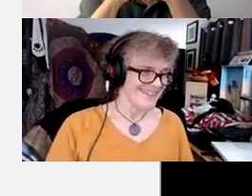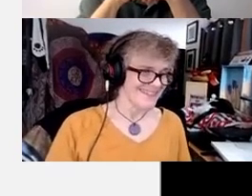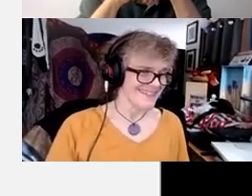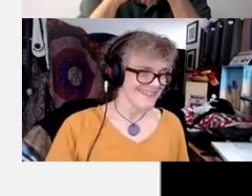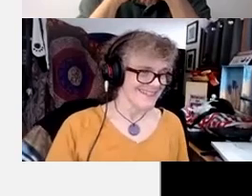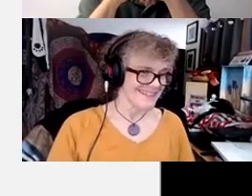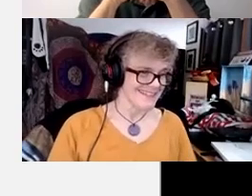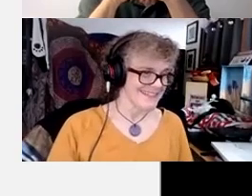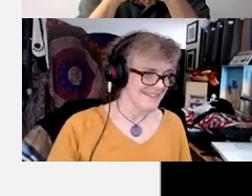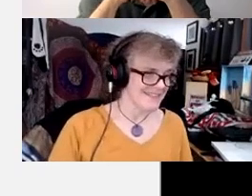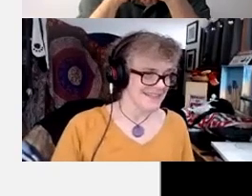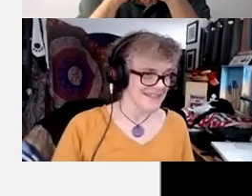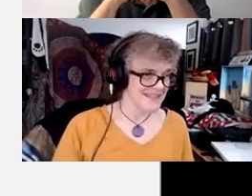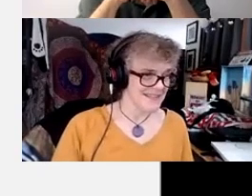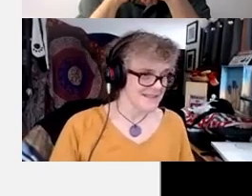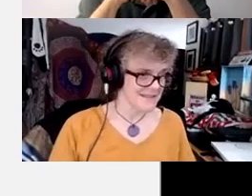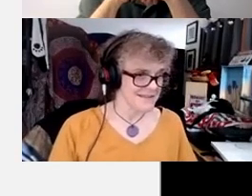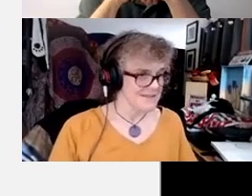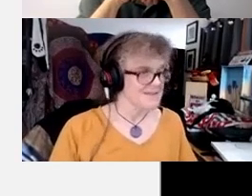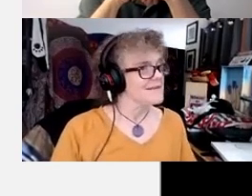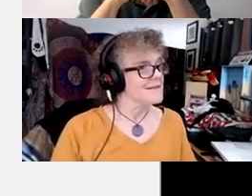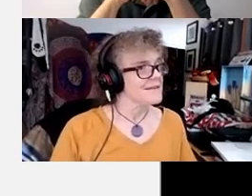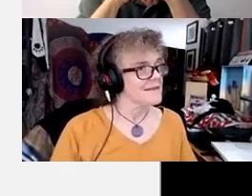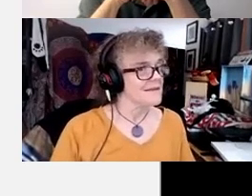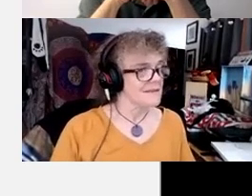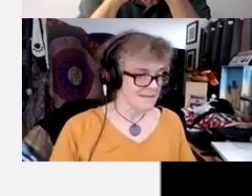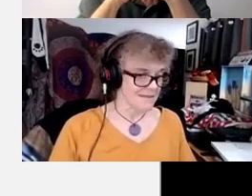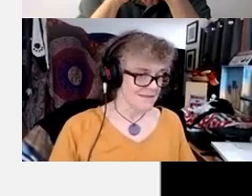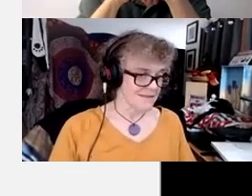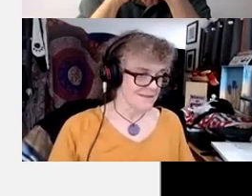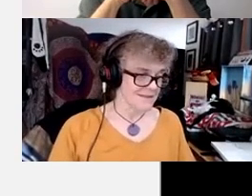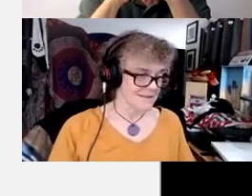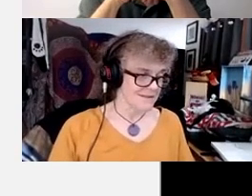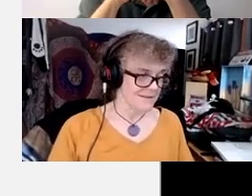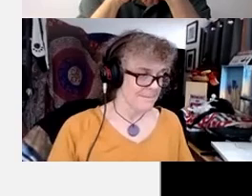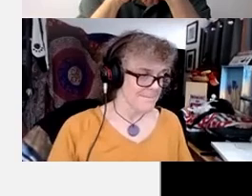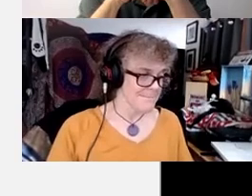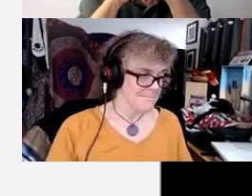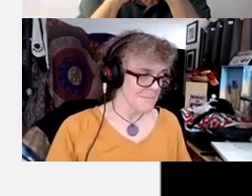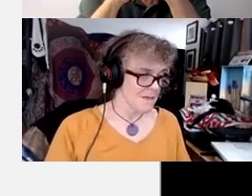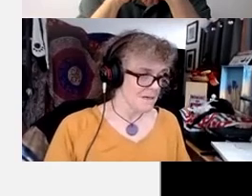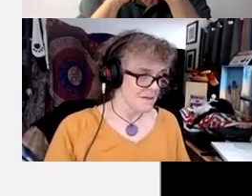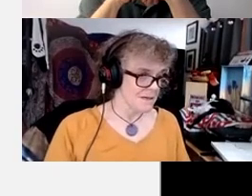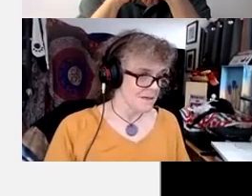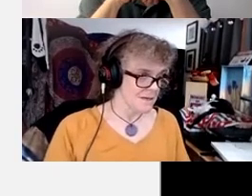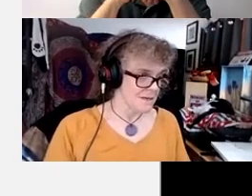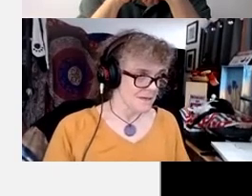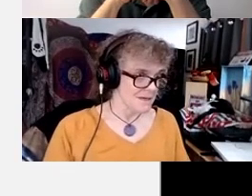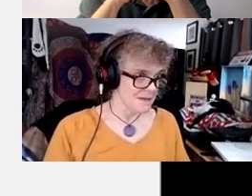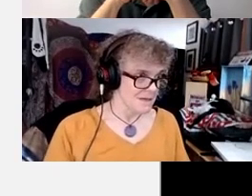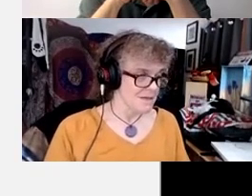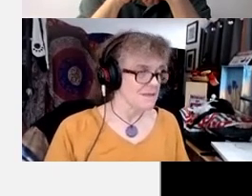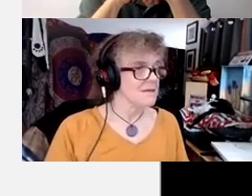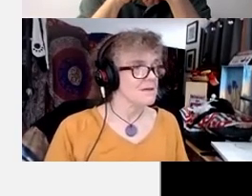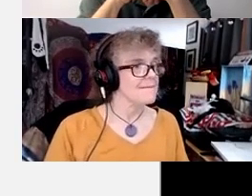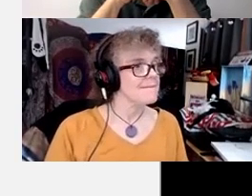takeaways here? Any starting places or possible collaborators? Yes. Other video ideas